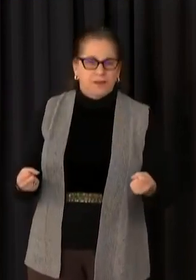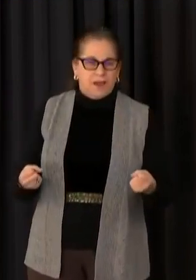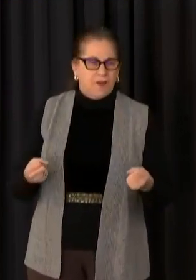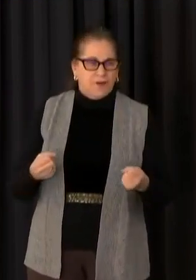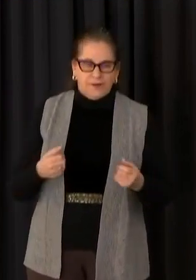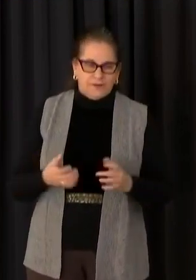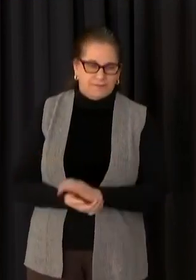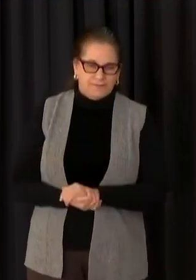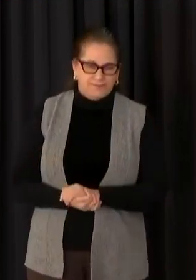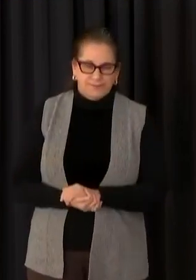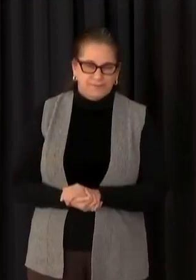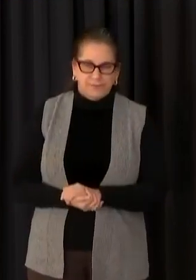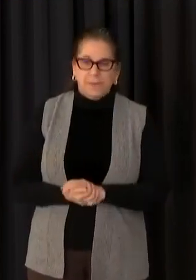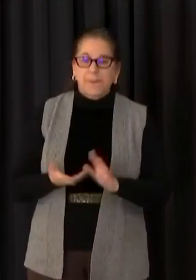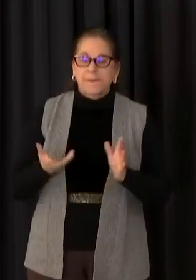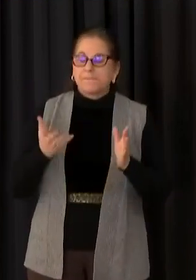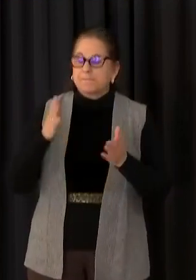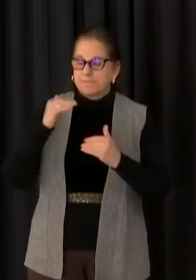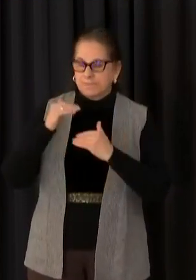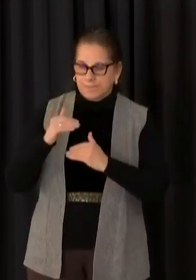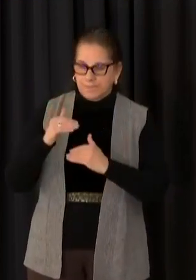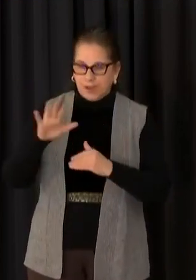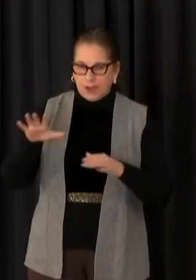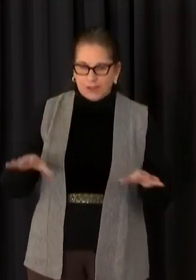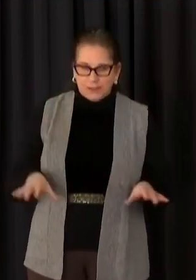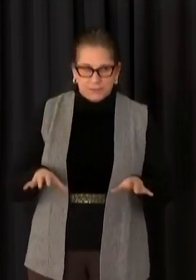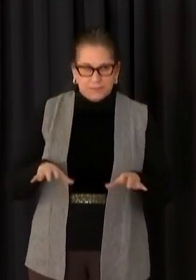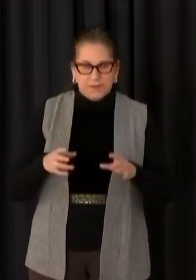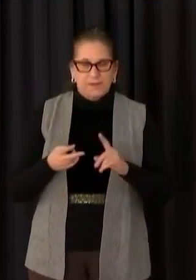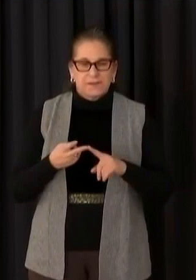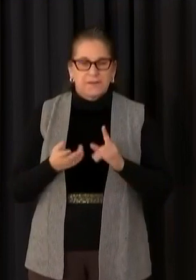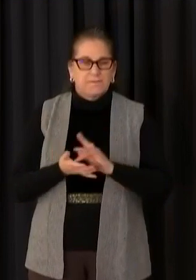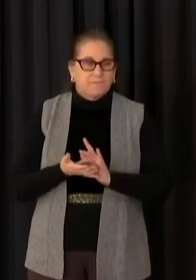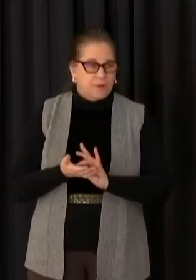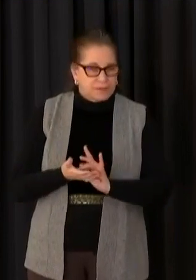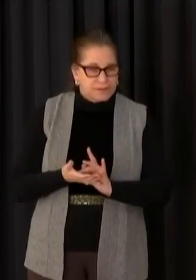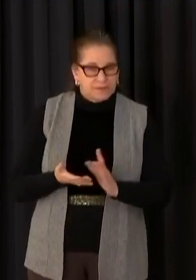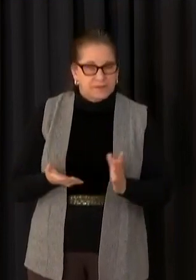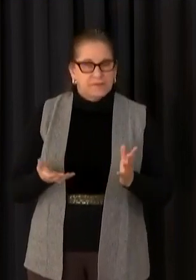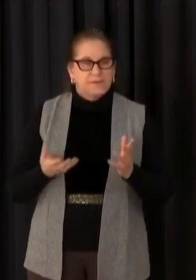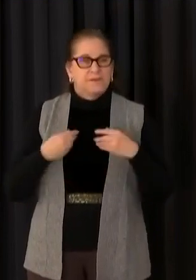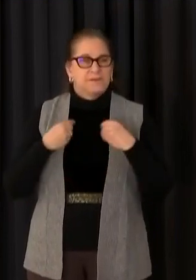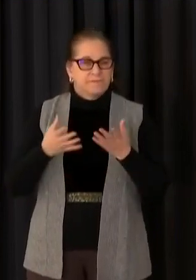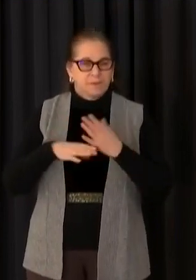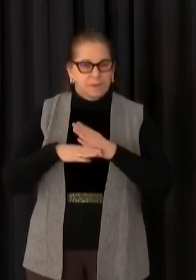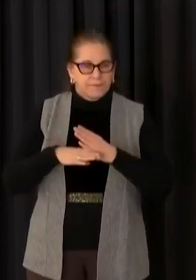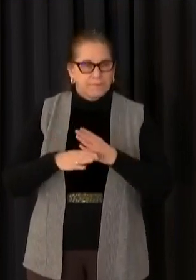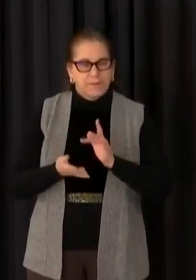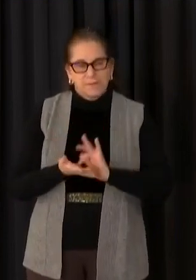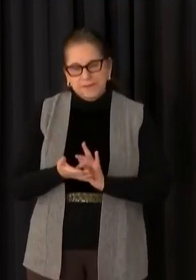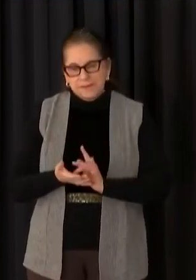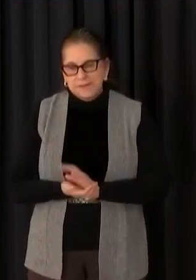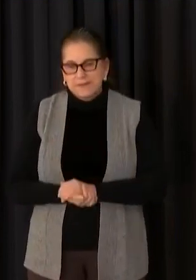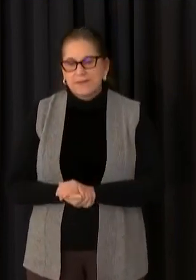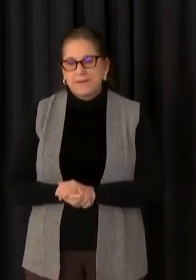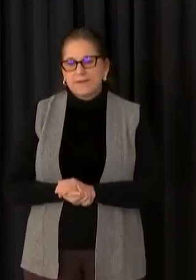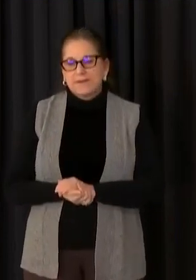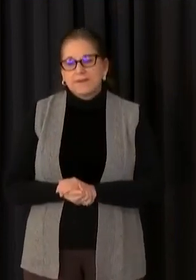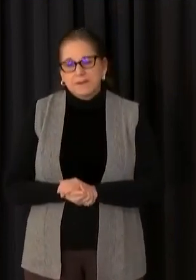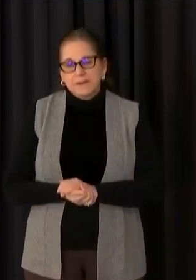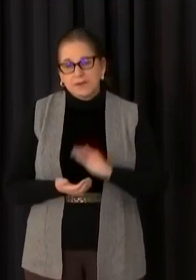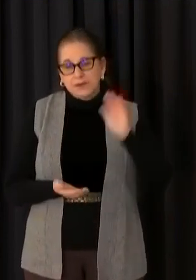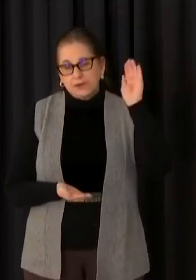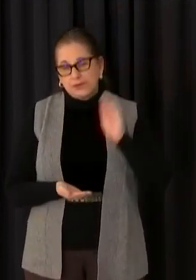their activities, and we implement non-pharmaceutical interventions that help us to get the most impact out of a